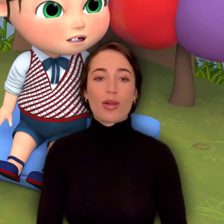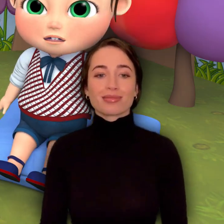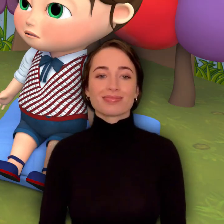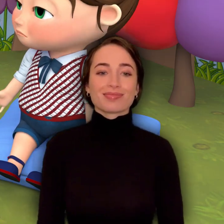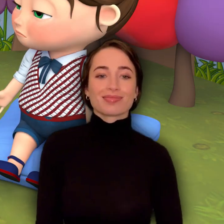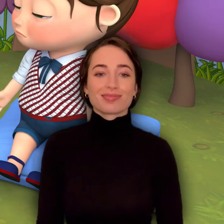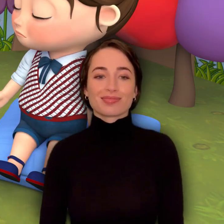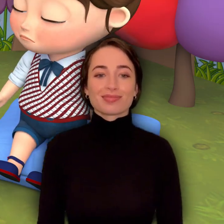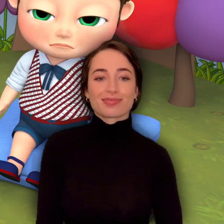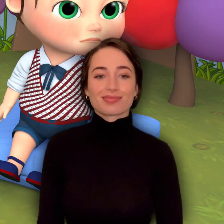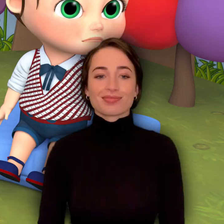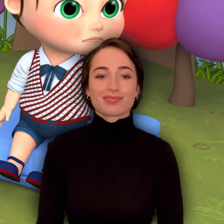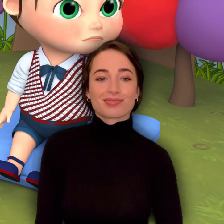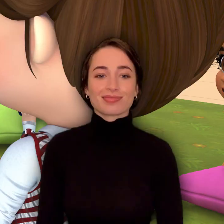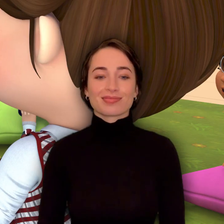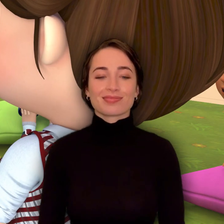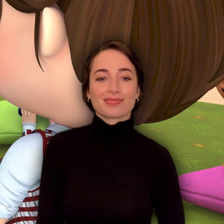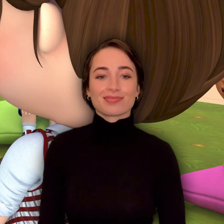E-I-E-I-O.